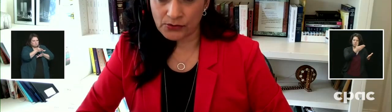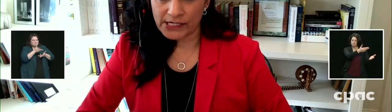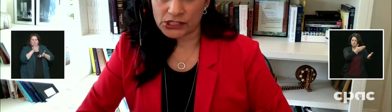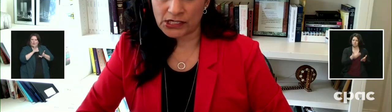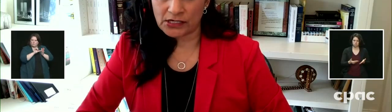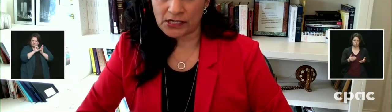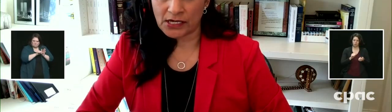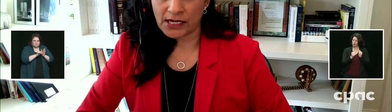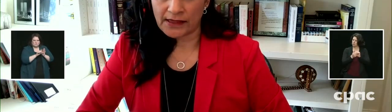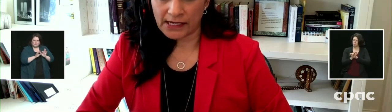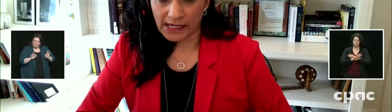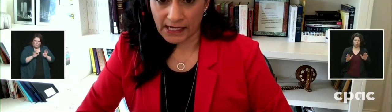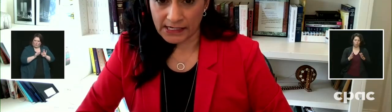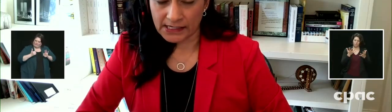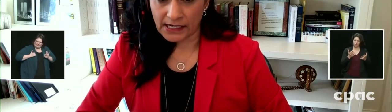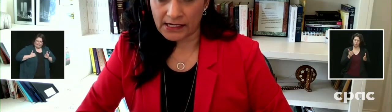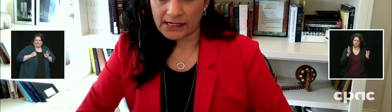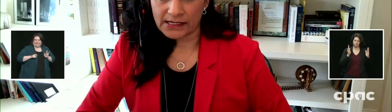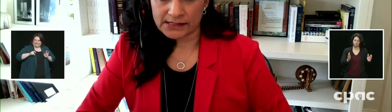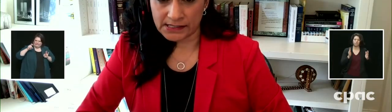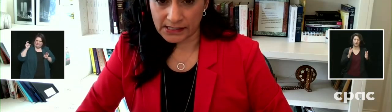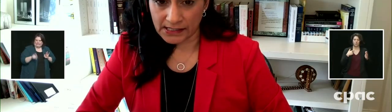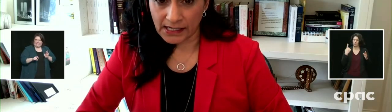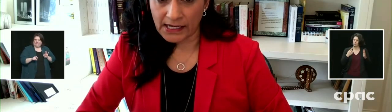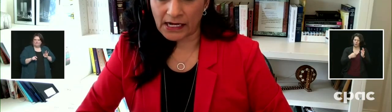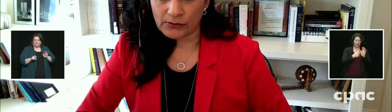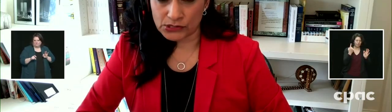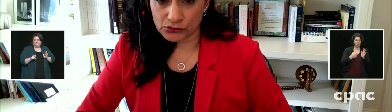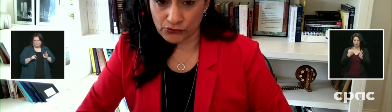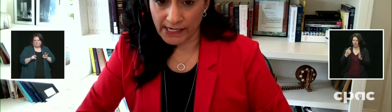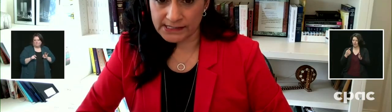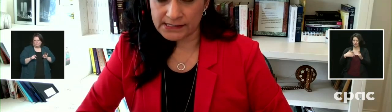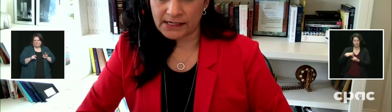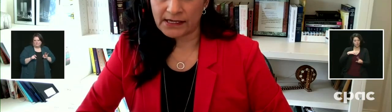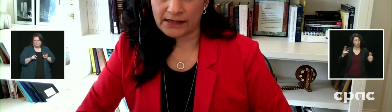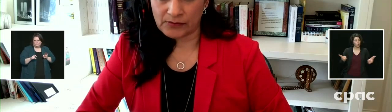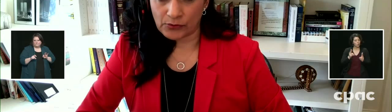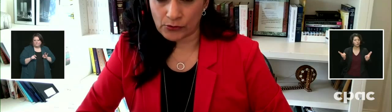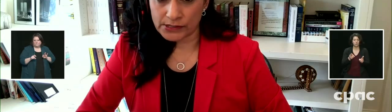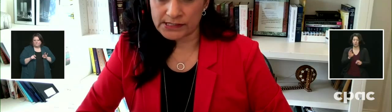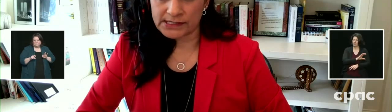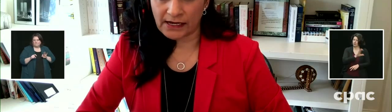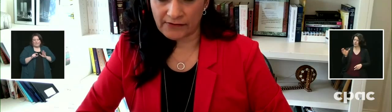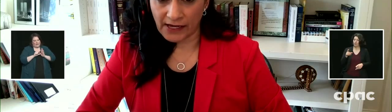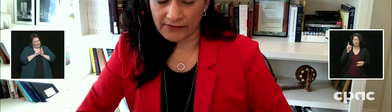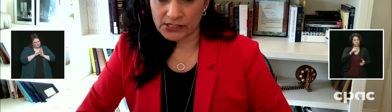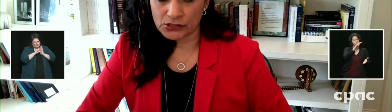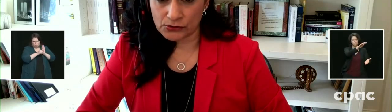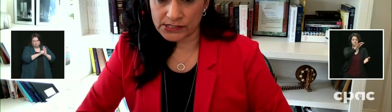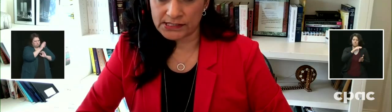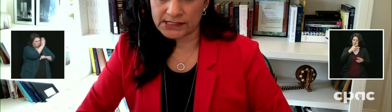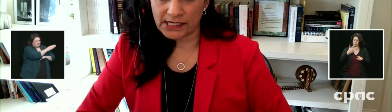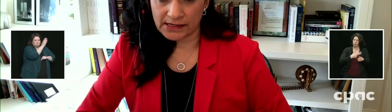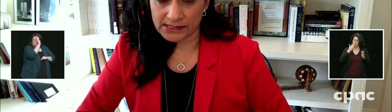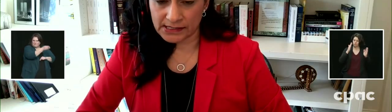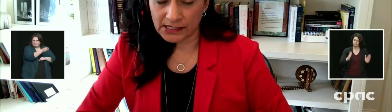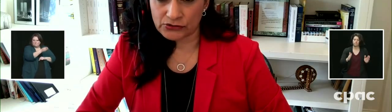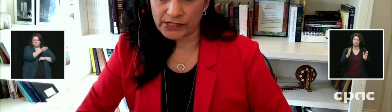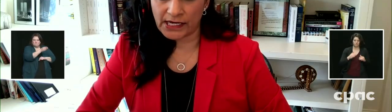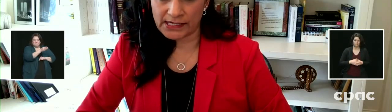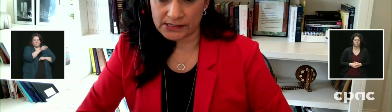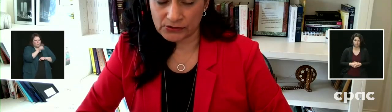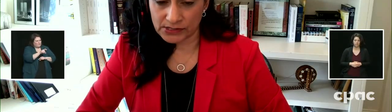the situation that Canada is in, and I will stress the importance of having doses in